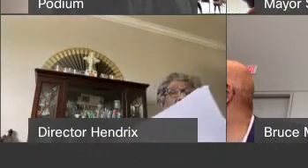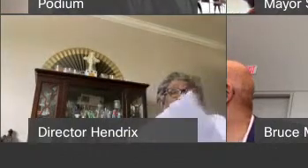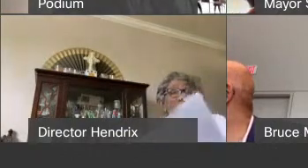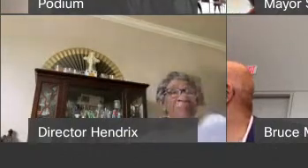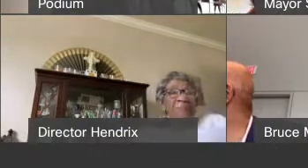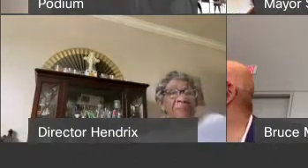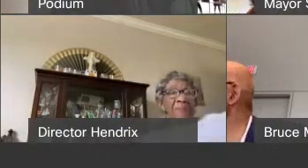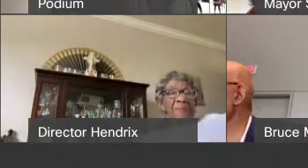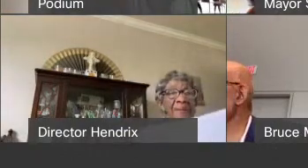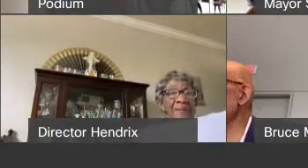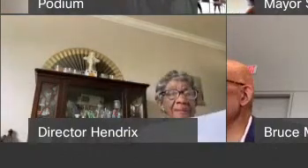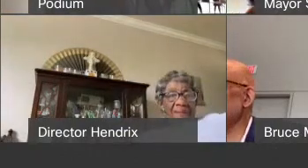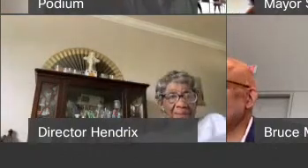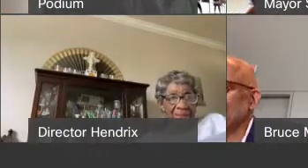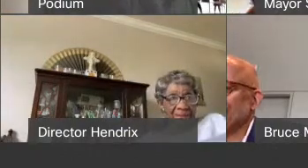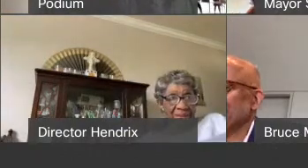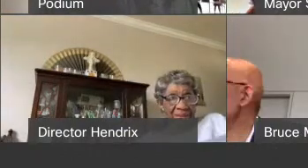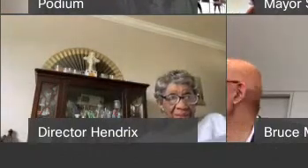I thought we were on ten.